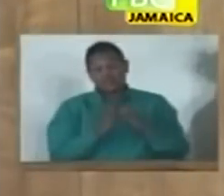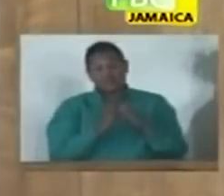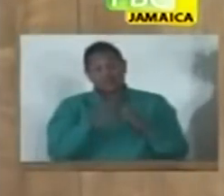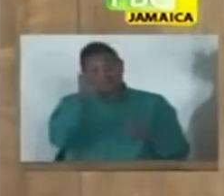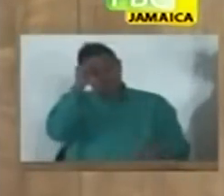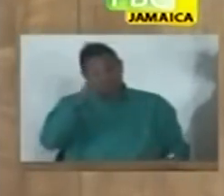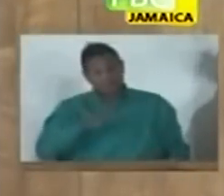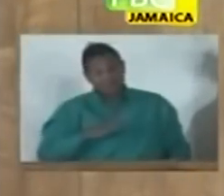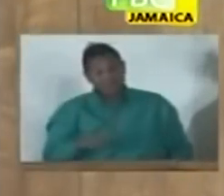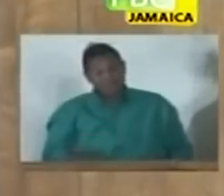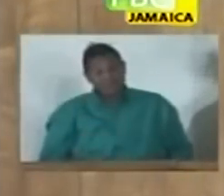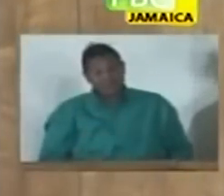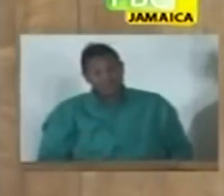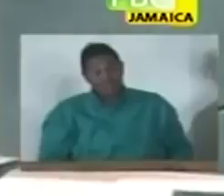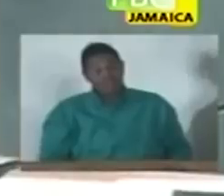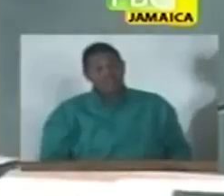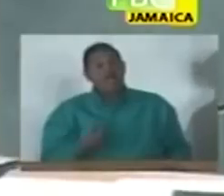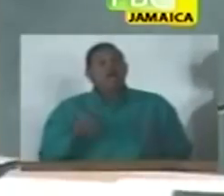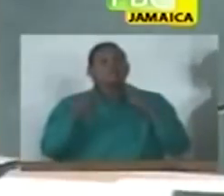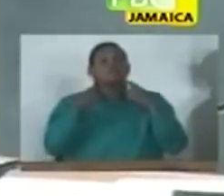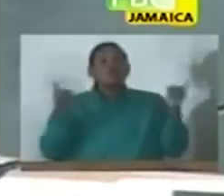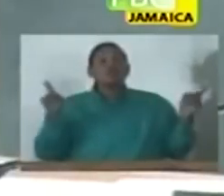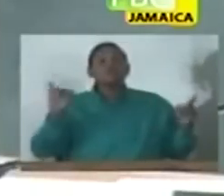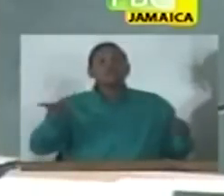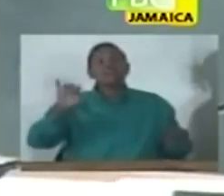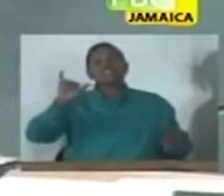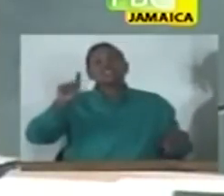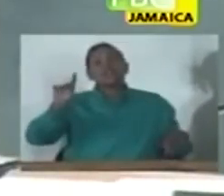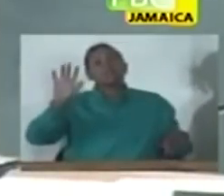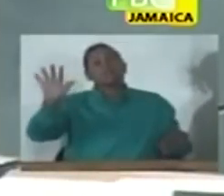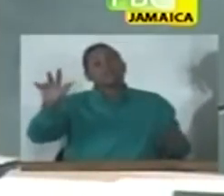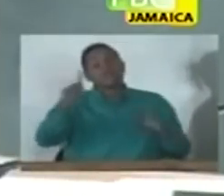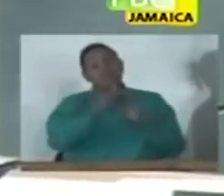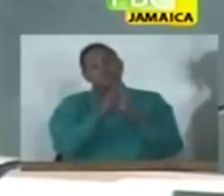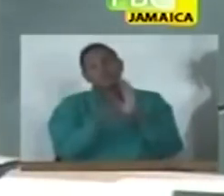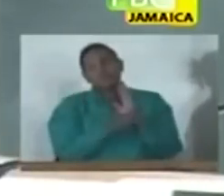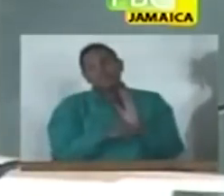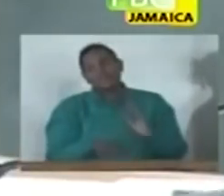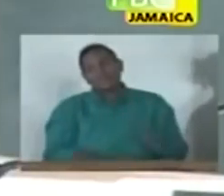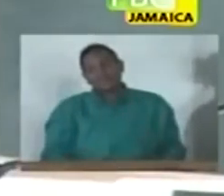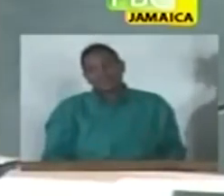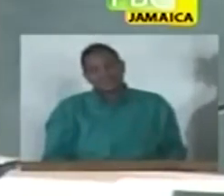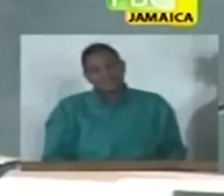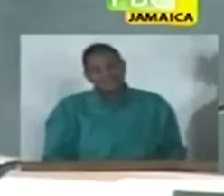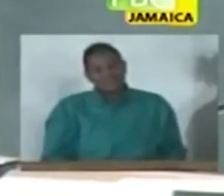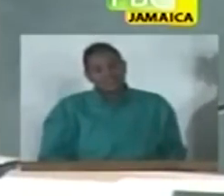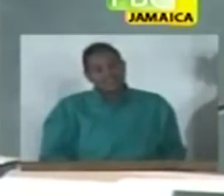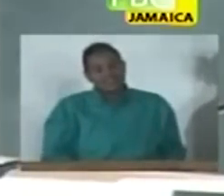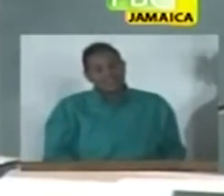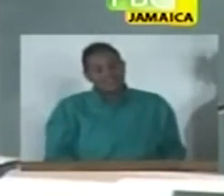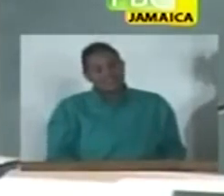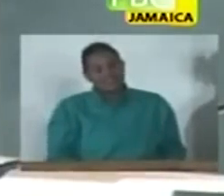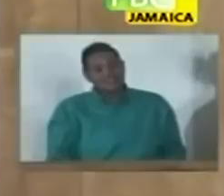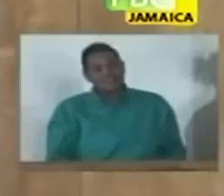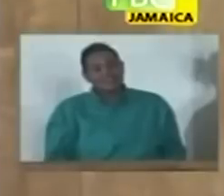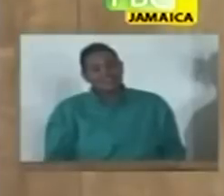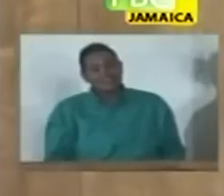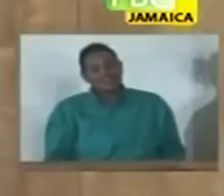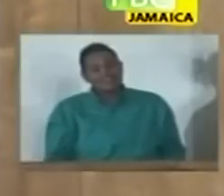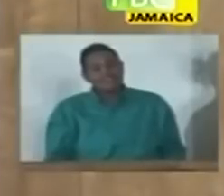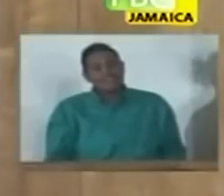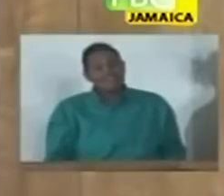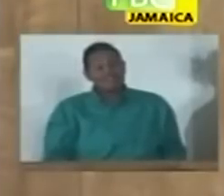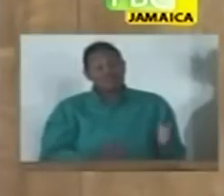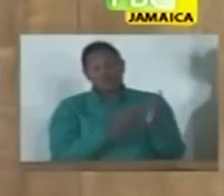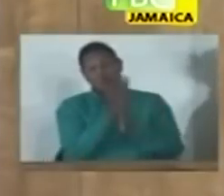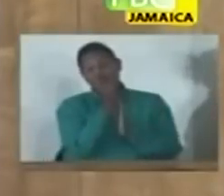I am proclaiming that that's now your policy as outlined by this bill. Right? So it cannot